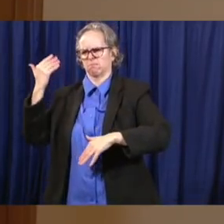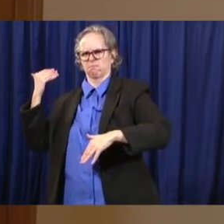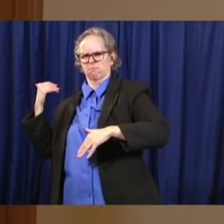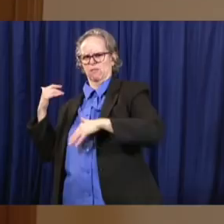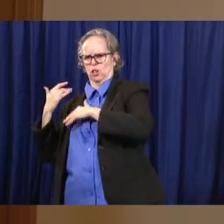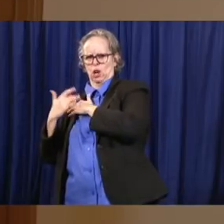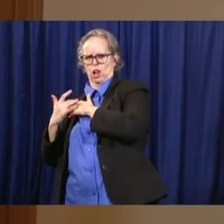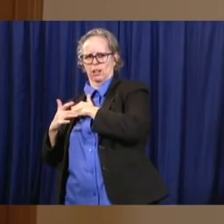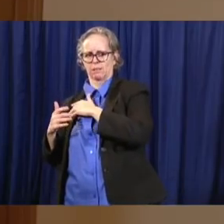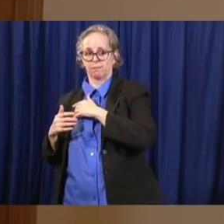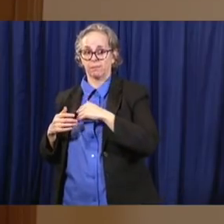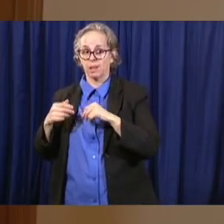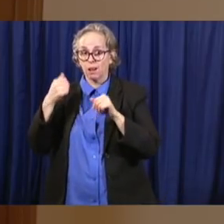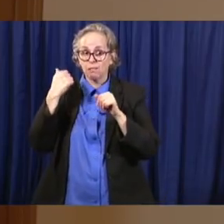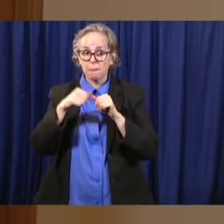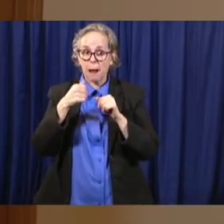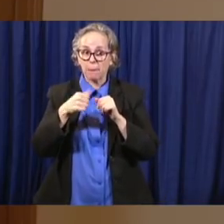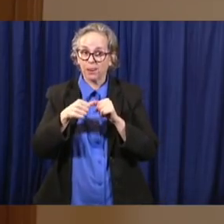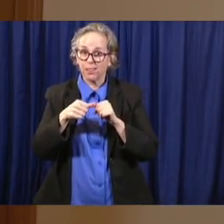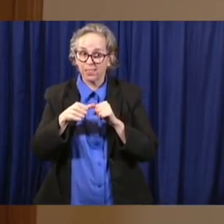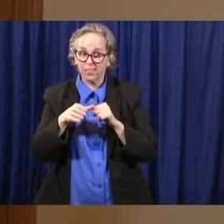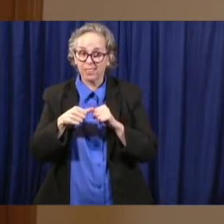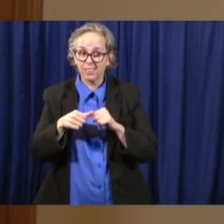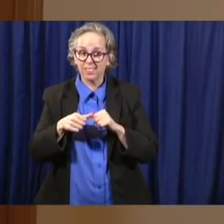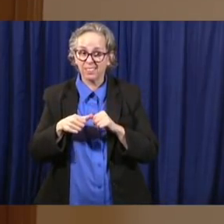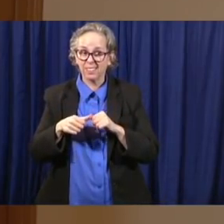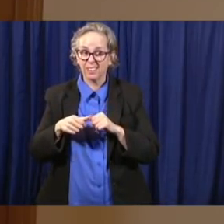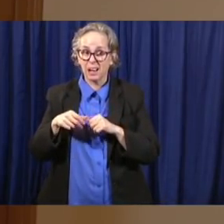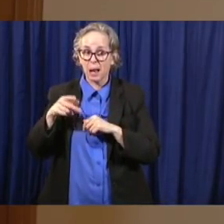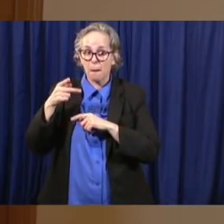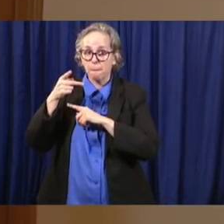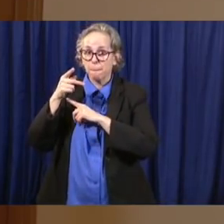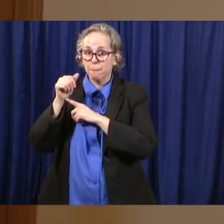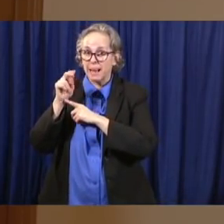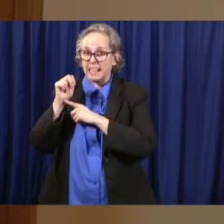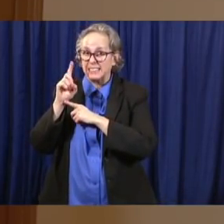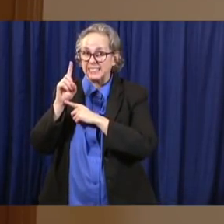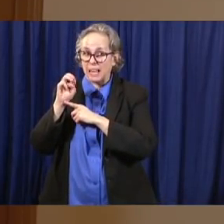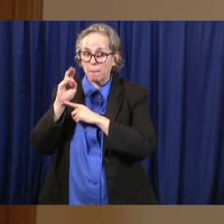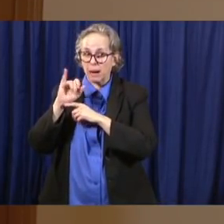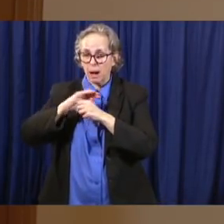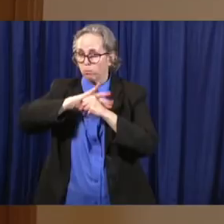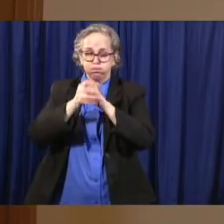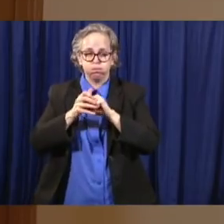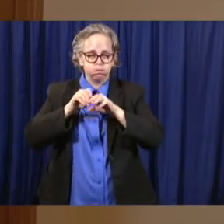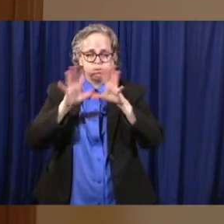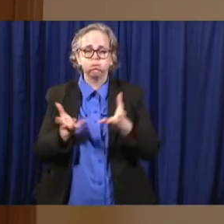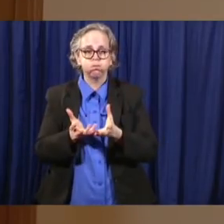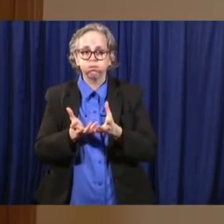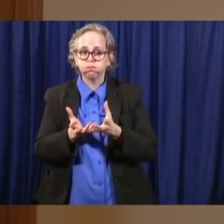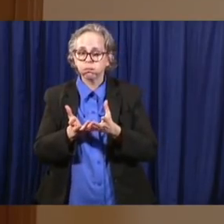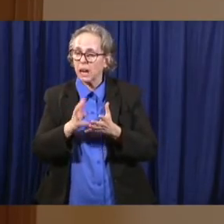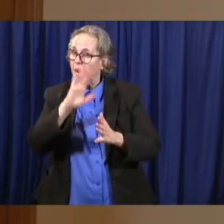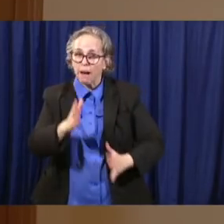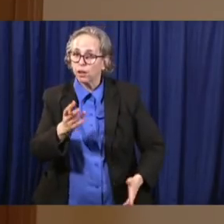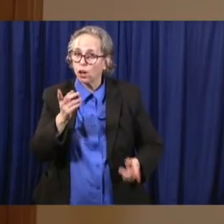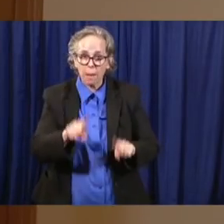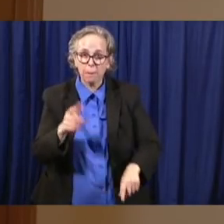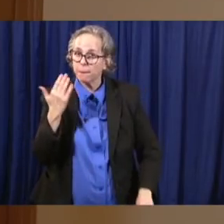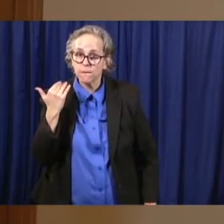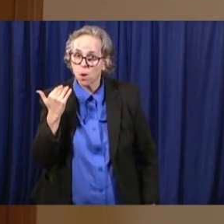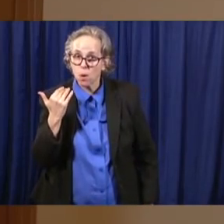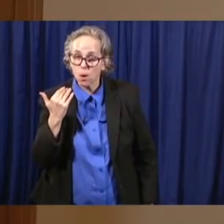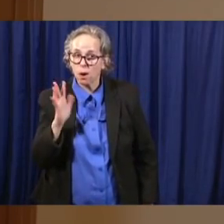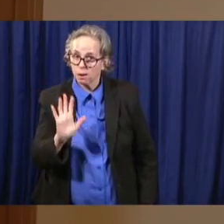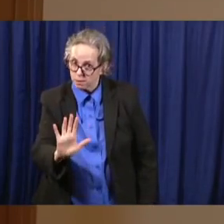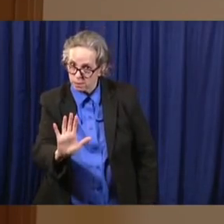evolving, this is a pandemic of a scale that has not been seen in our lifetimes. And we went back, knowing what